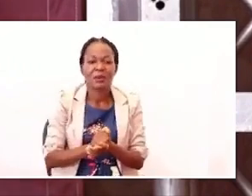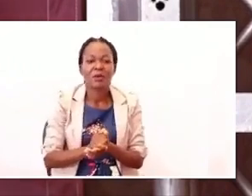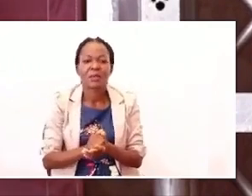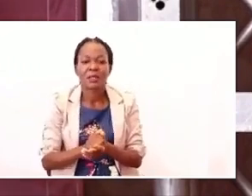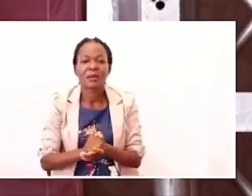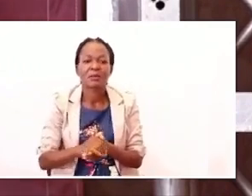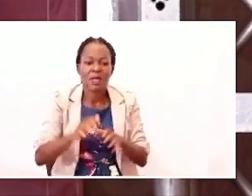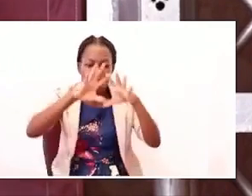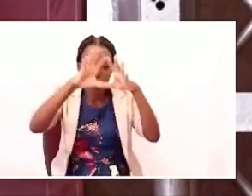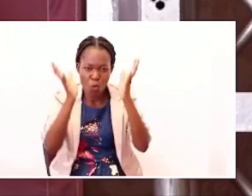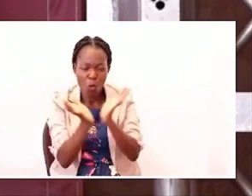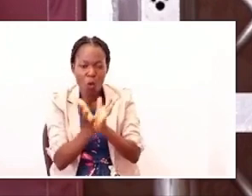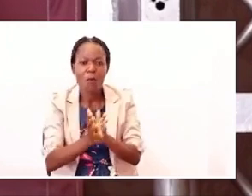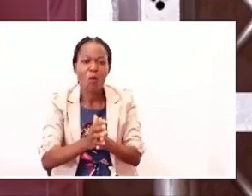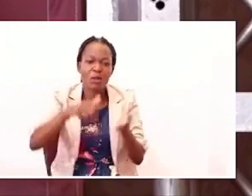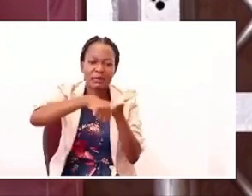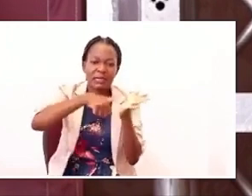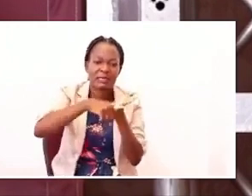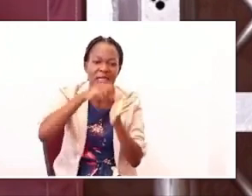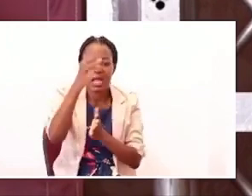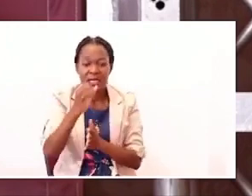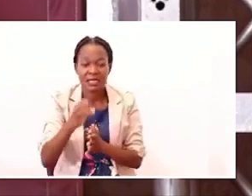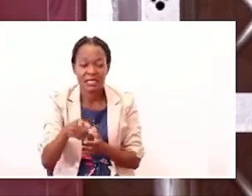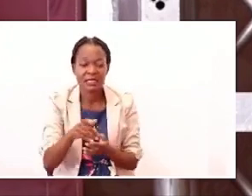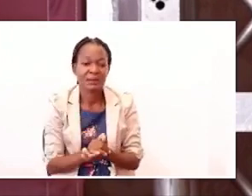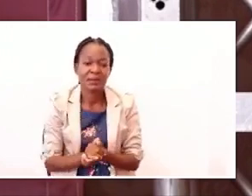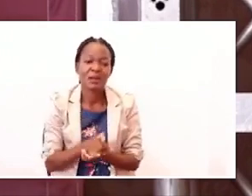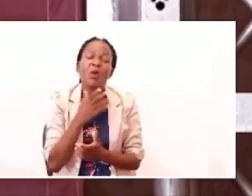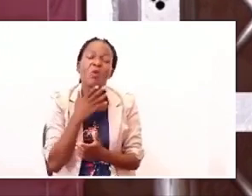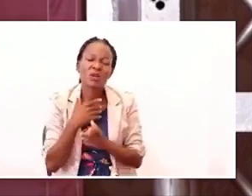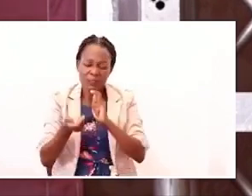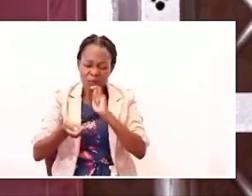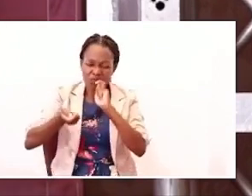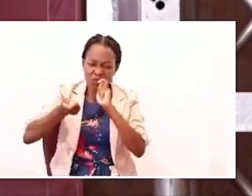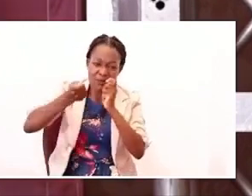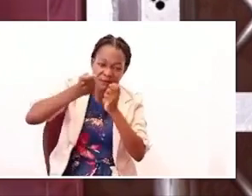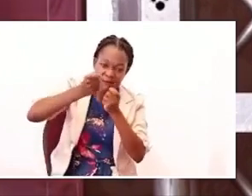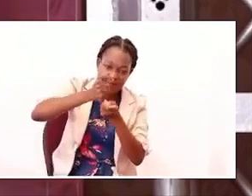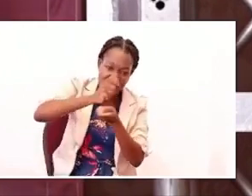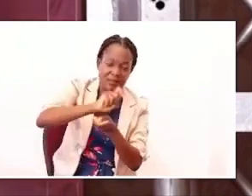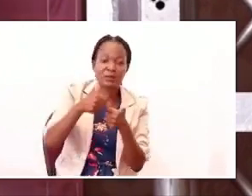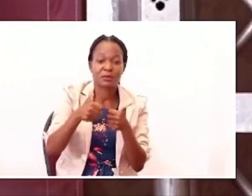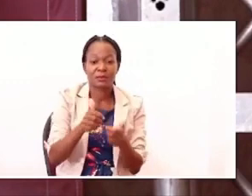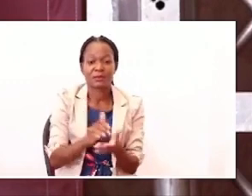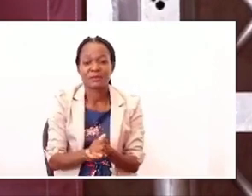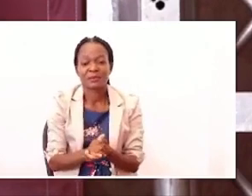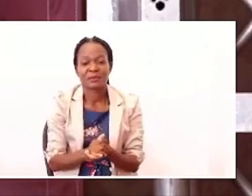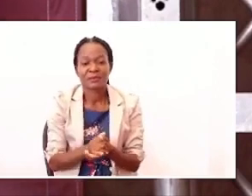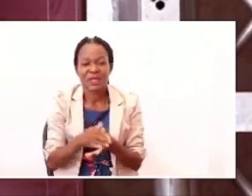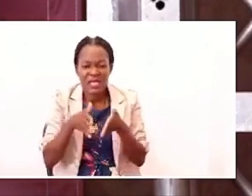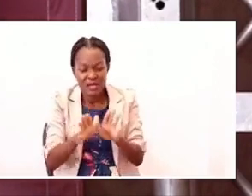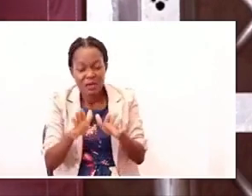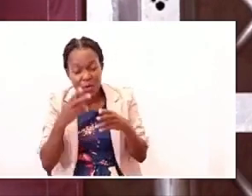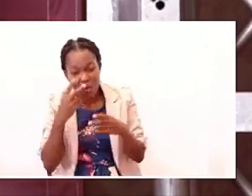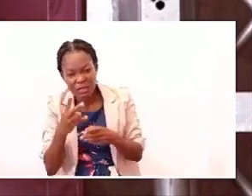global debt architecture in order to reverse it in such a way that